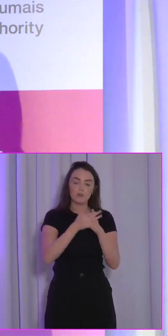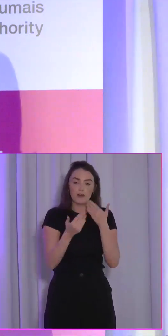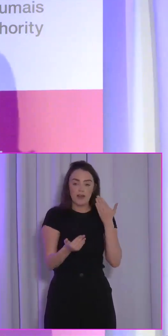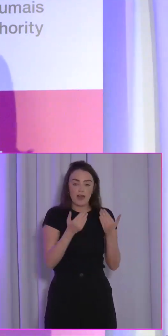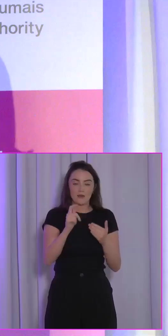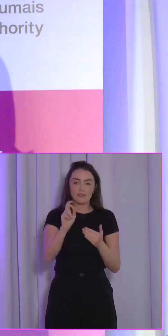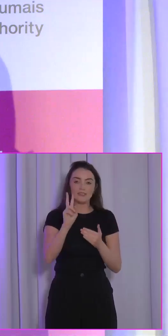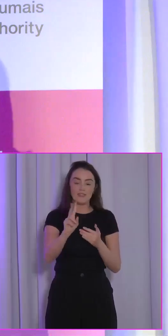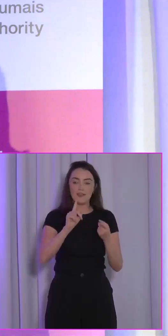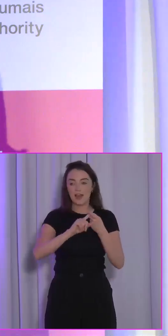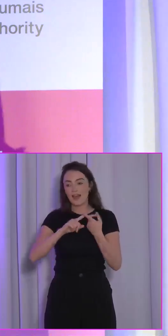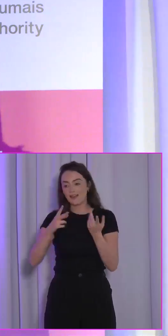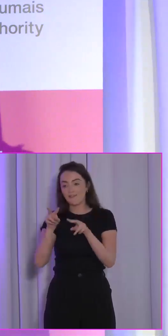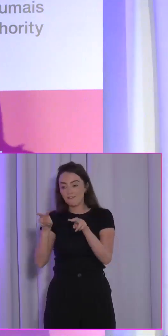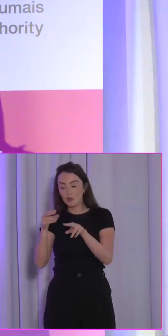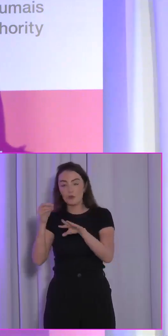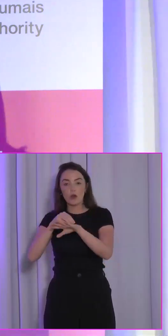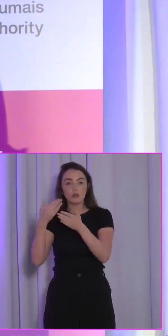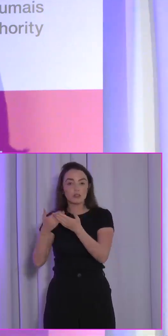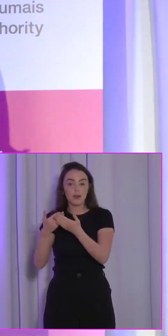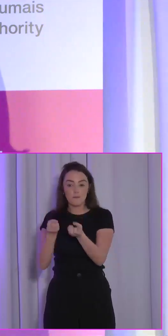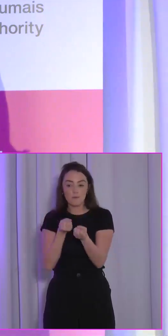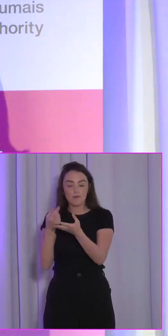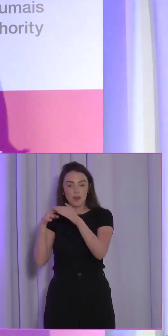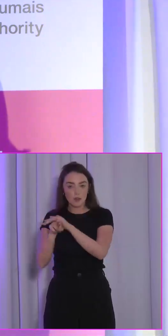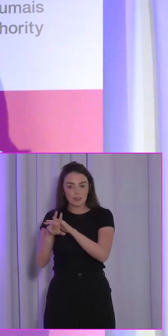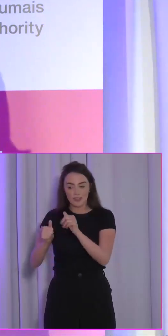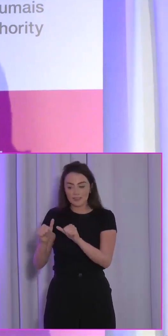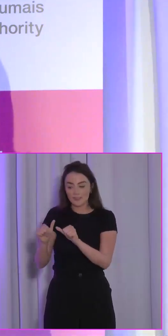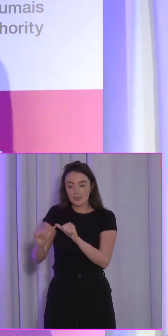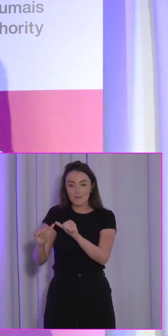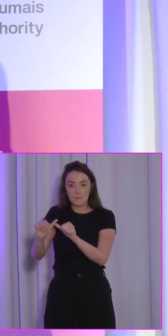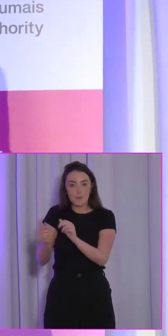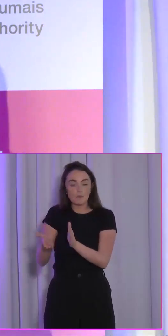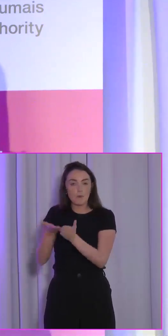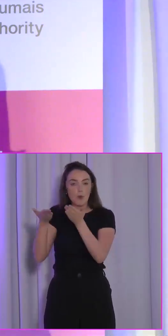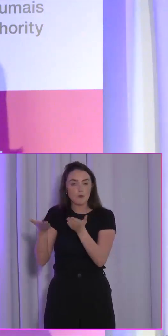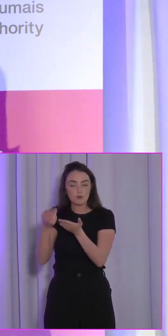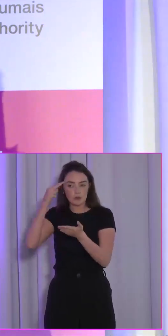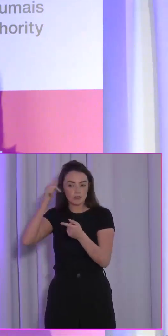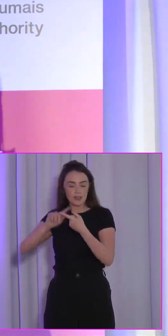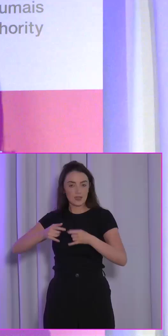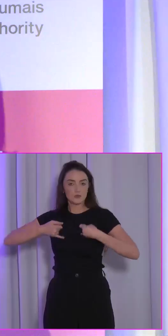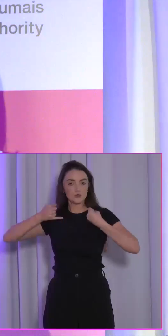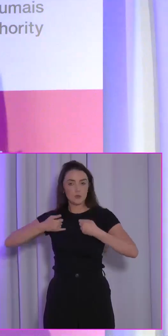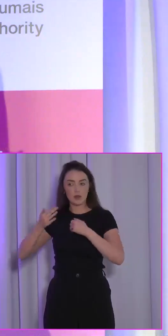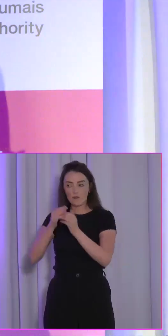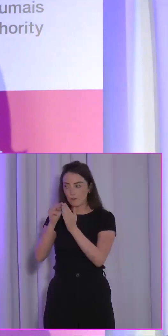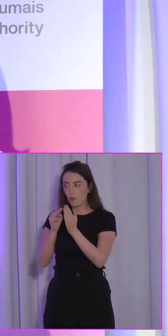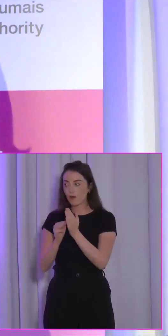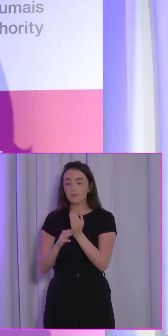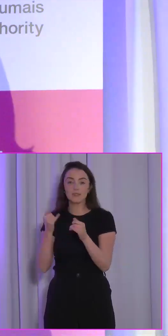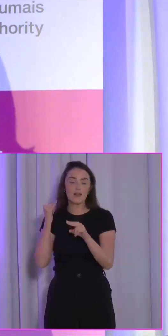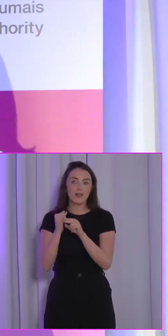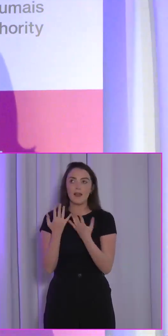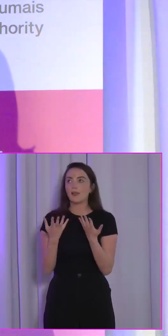how television and video on demand providers take steps to promote the understanding and enjoyment of programmes by